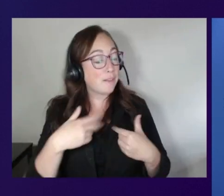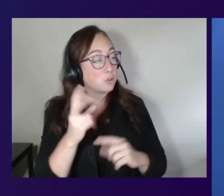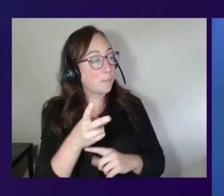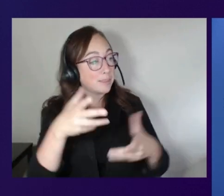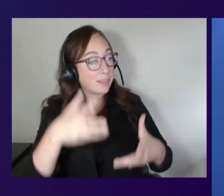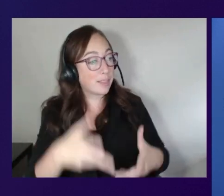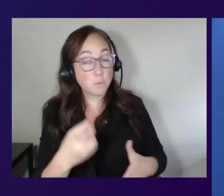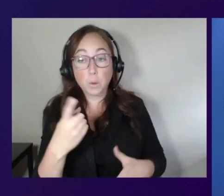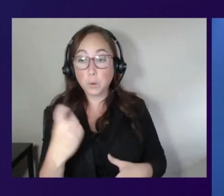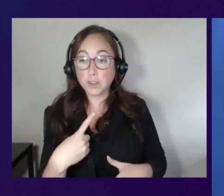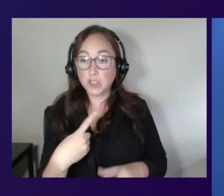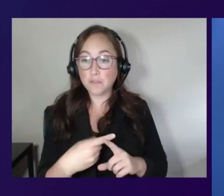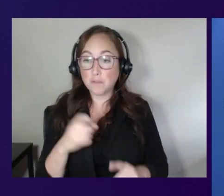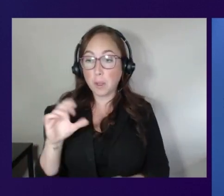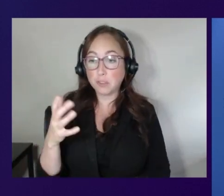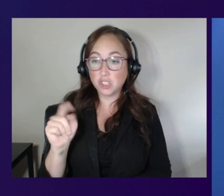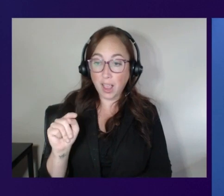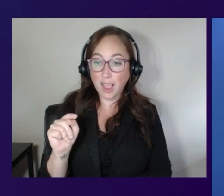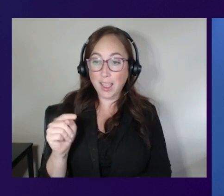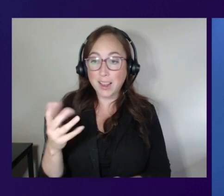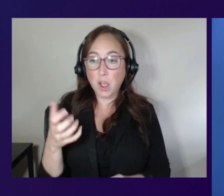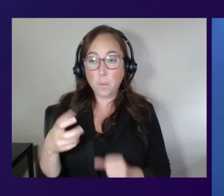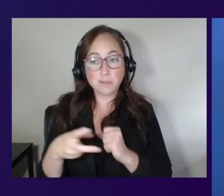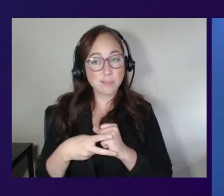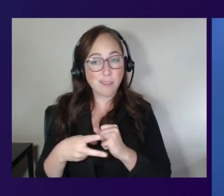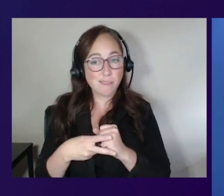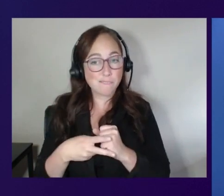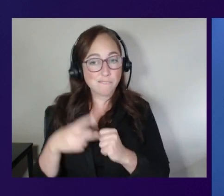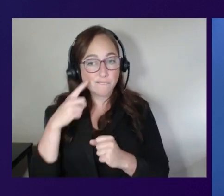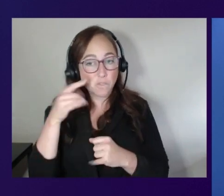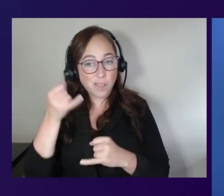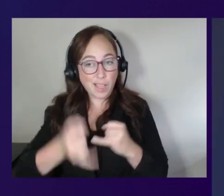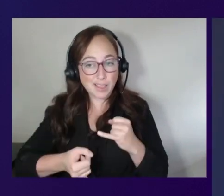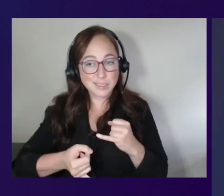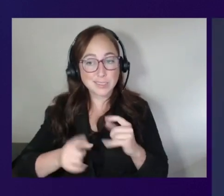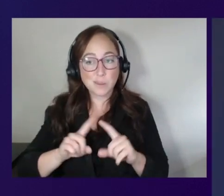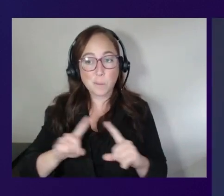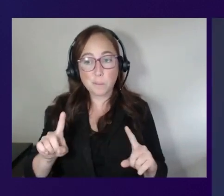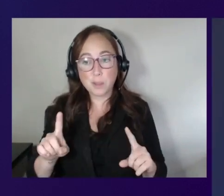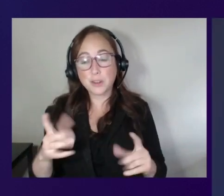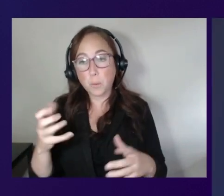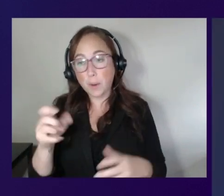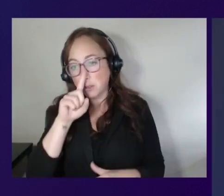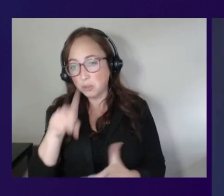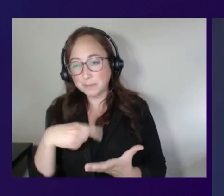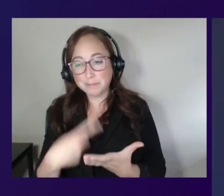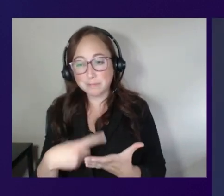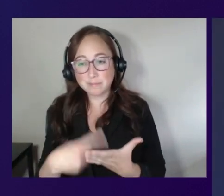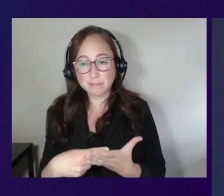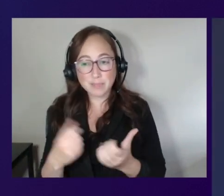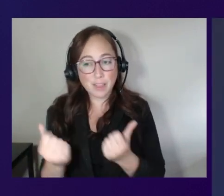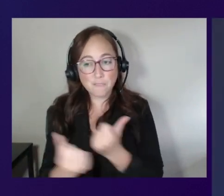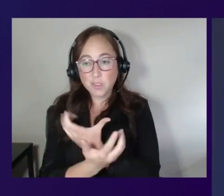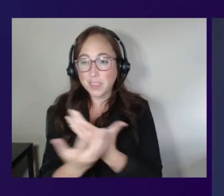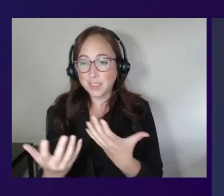from chat that I wanted to save for the end, but you know, I want to make sure we cover everything that y'all were looking to